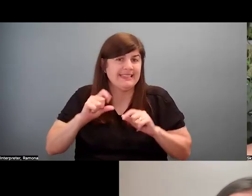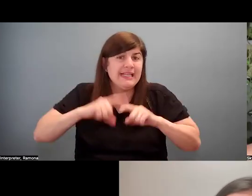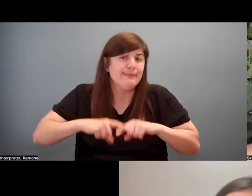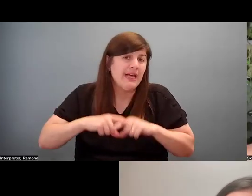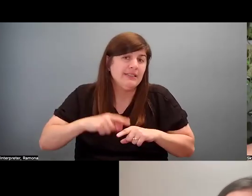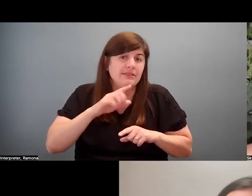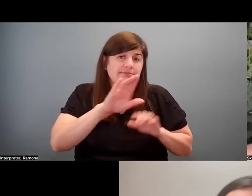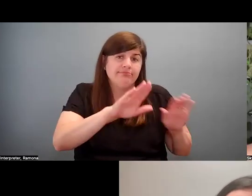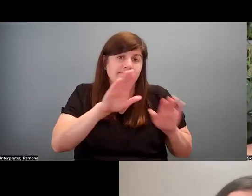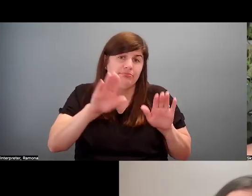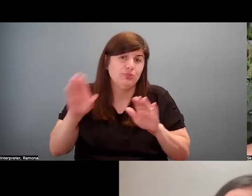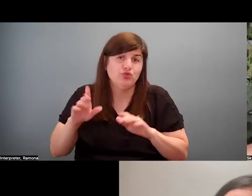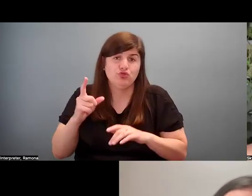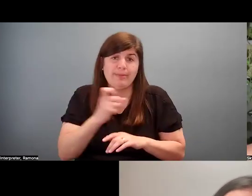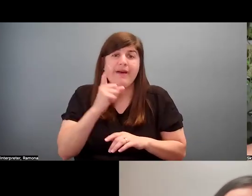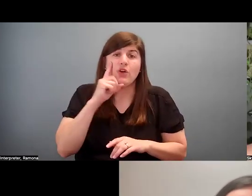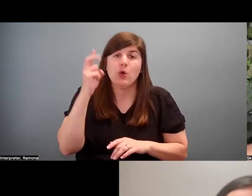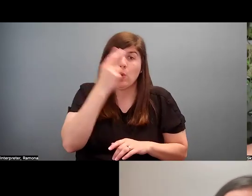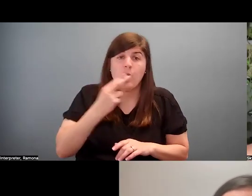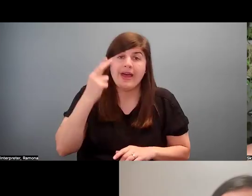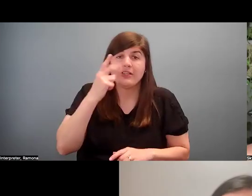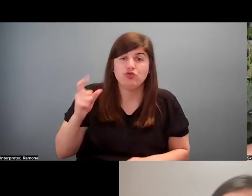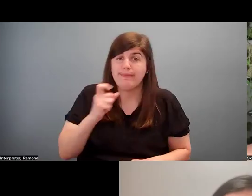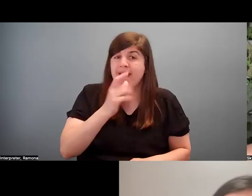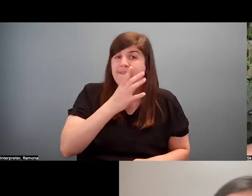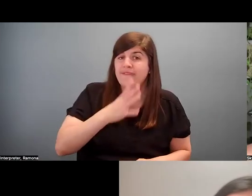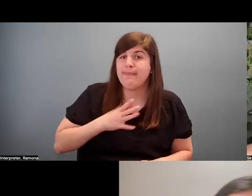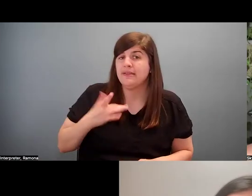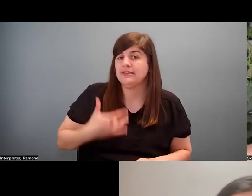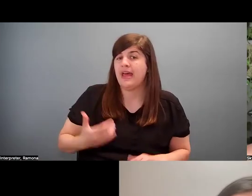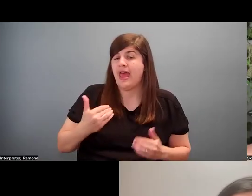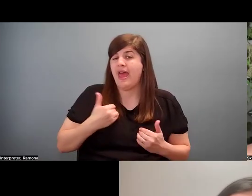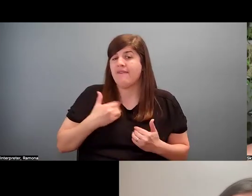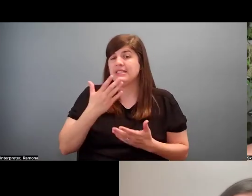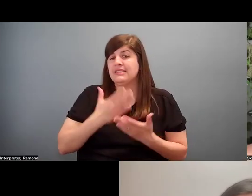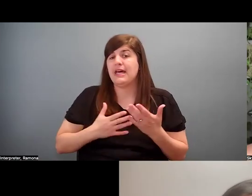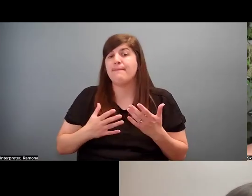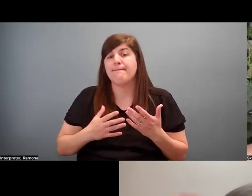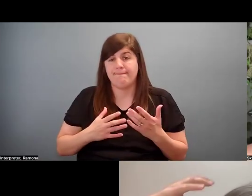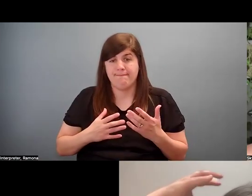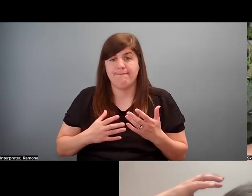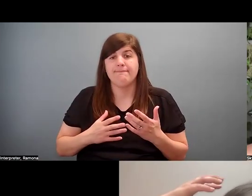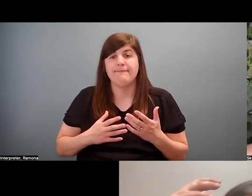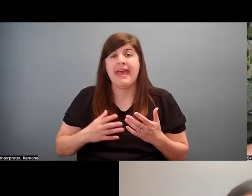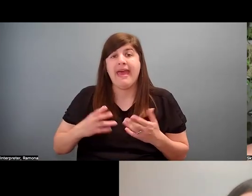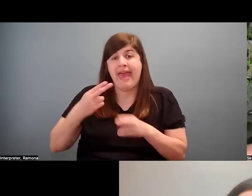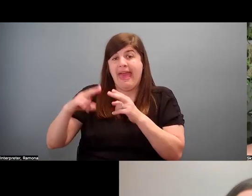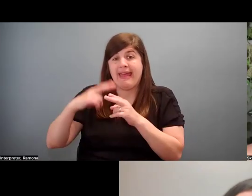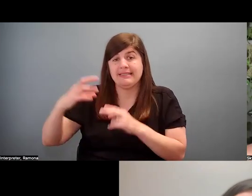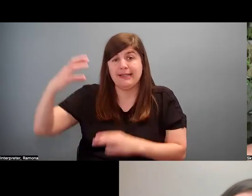shrimp. For the Hawaiian shrimp, the females will usually have some cluster of eggs on top of their